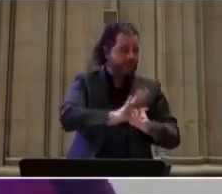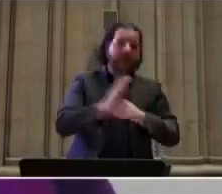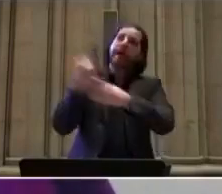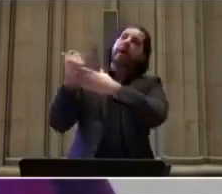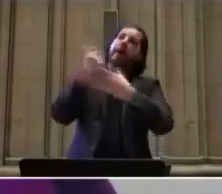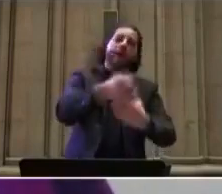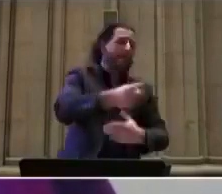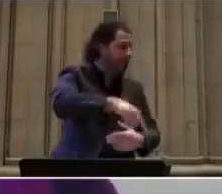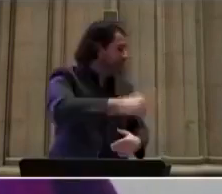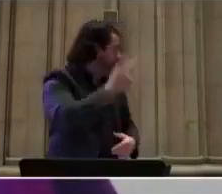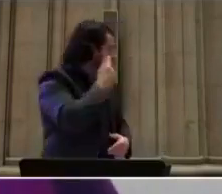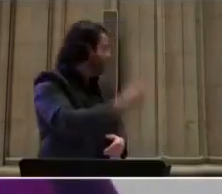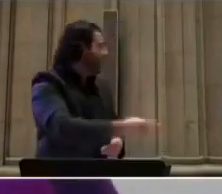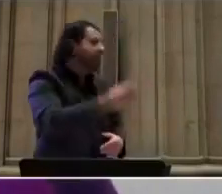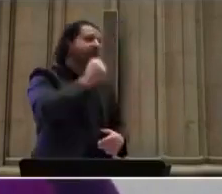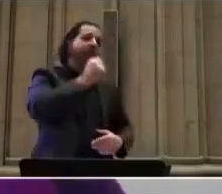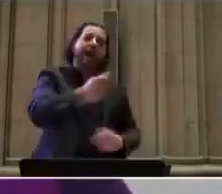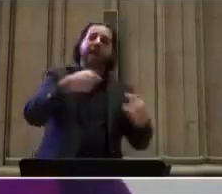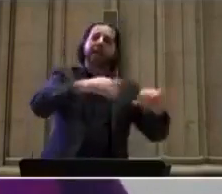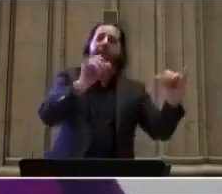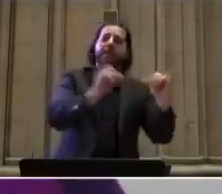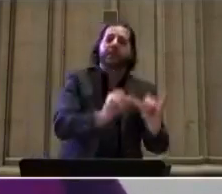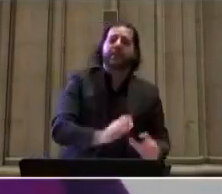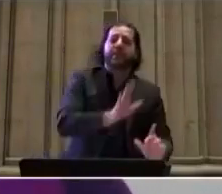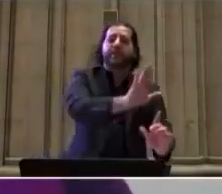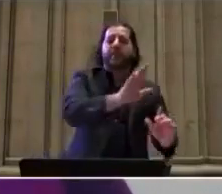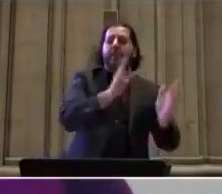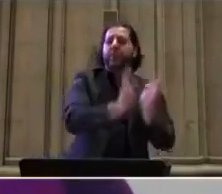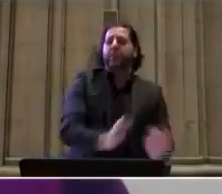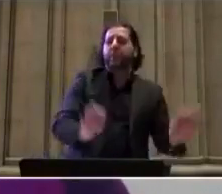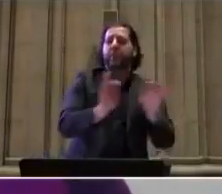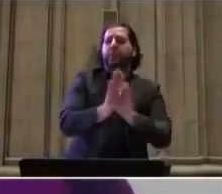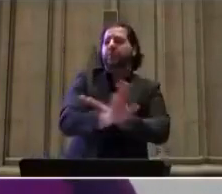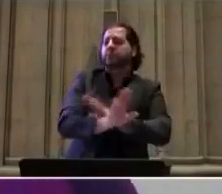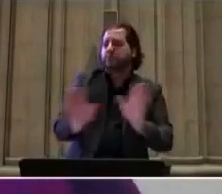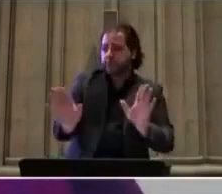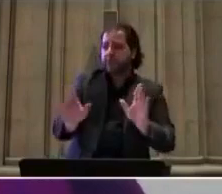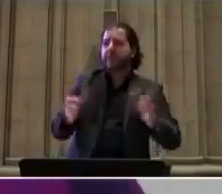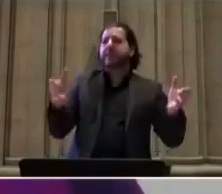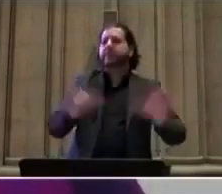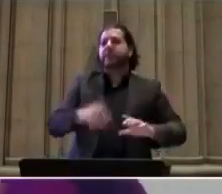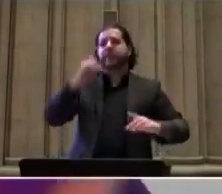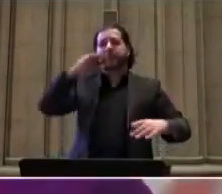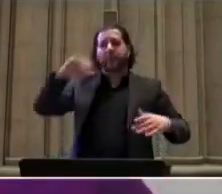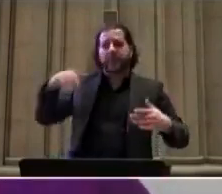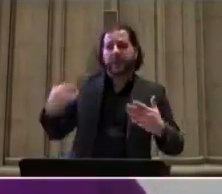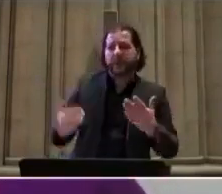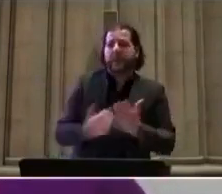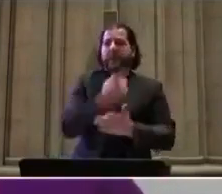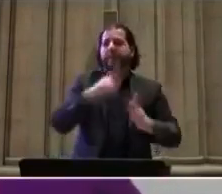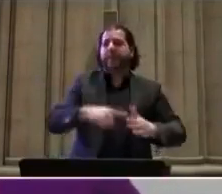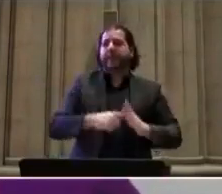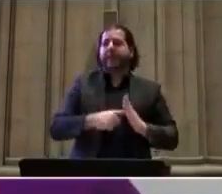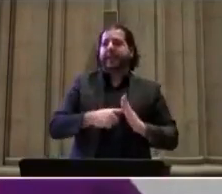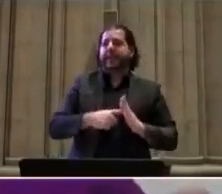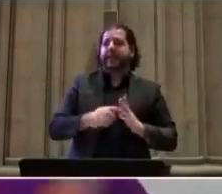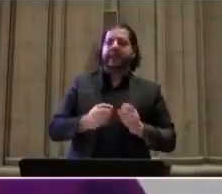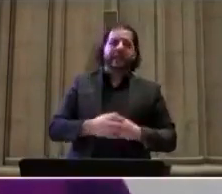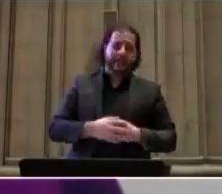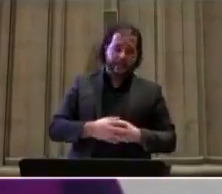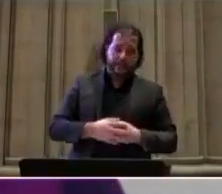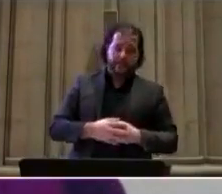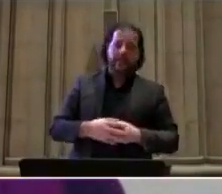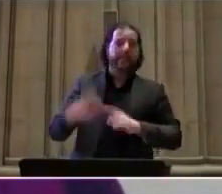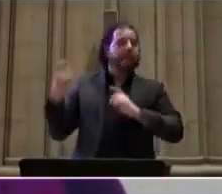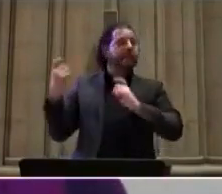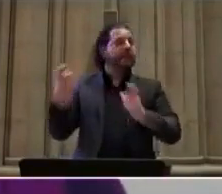them to see it not as a measure of their worth, but as a chance for a new beginning.